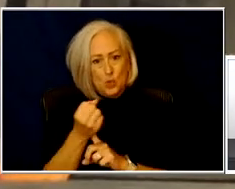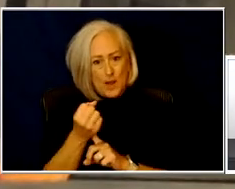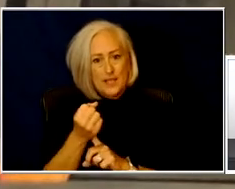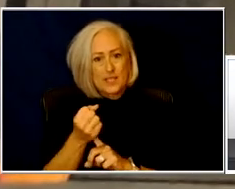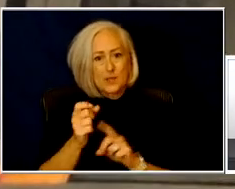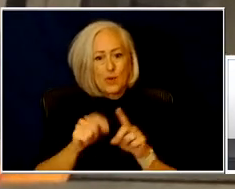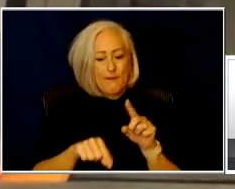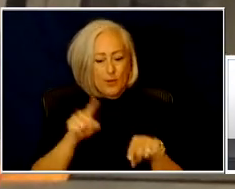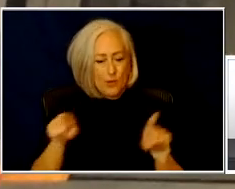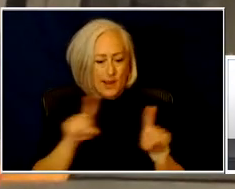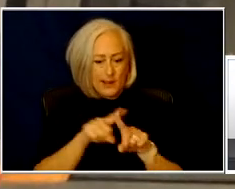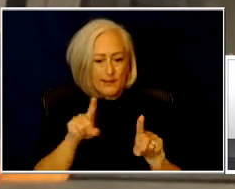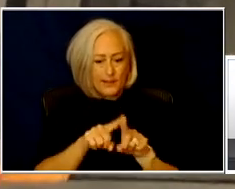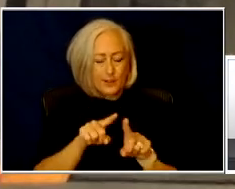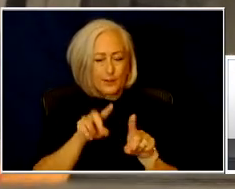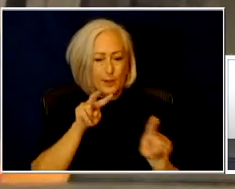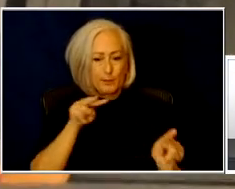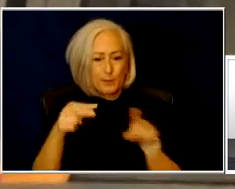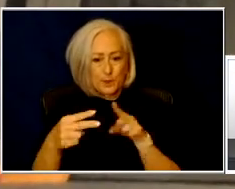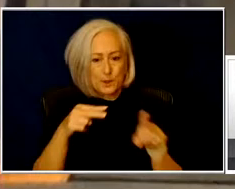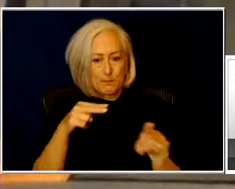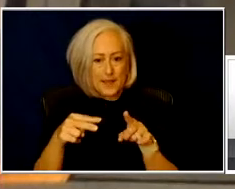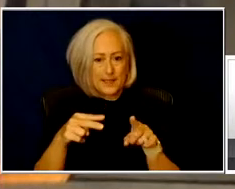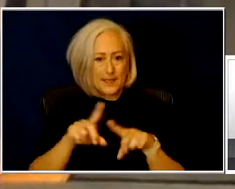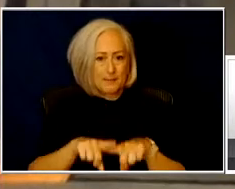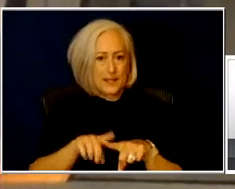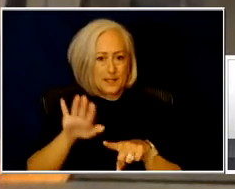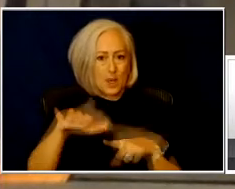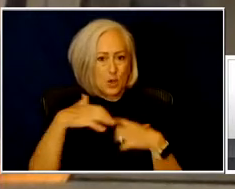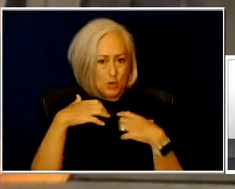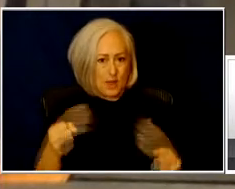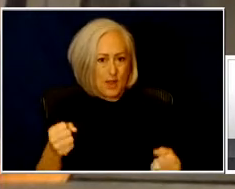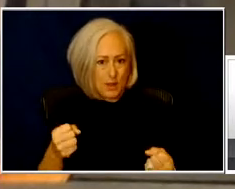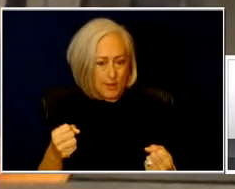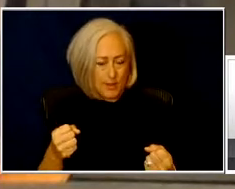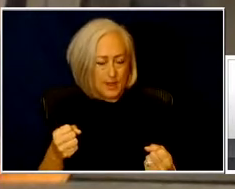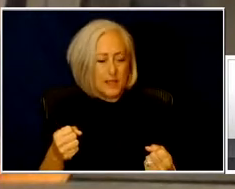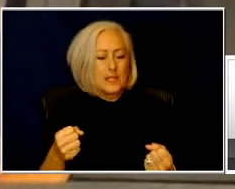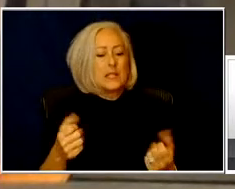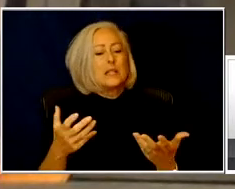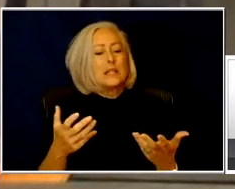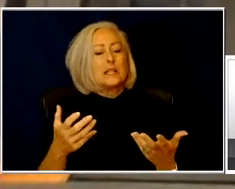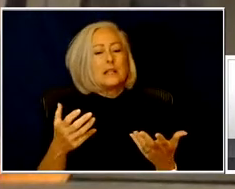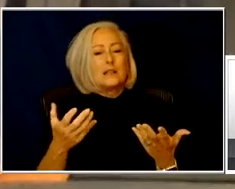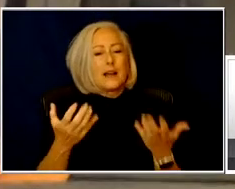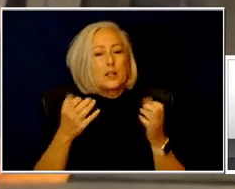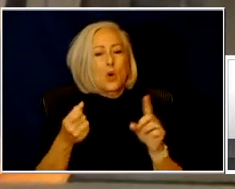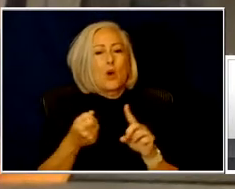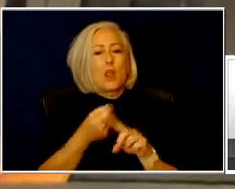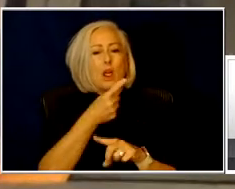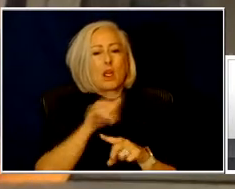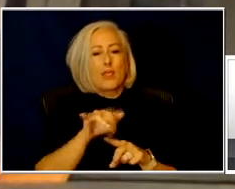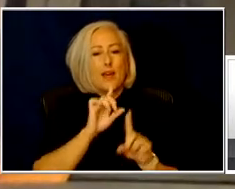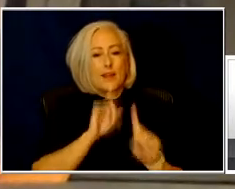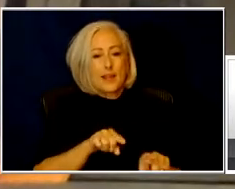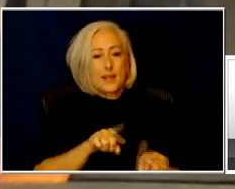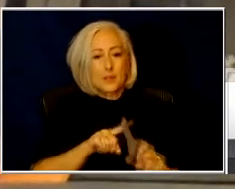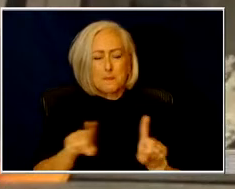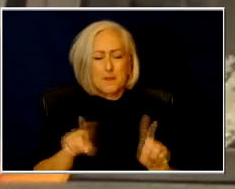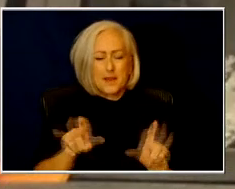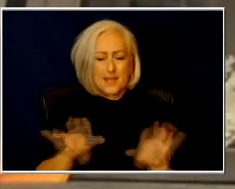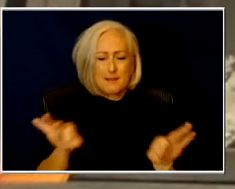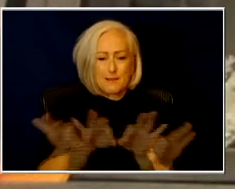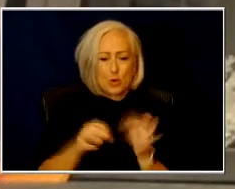the clinical picture here and I'm I'm not trying to defer it but I would say this is a case where you really need to talk with